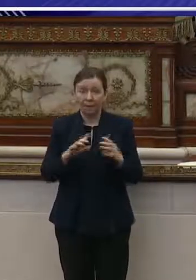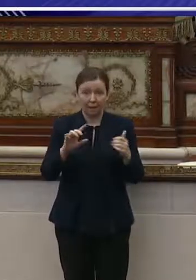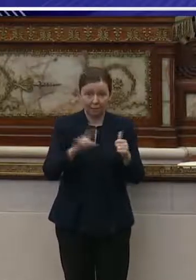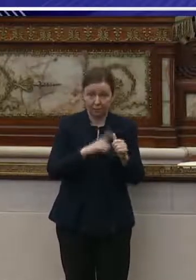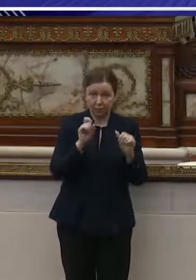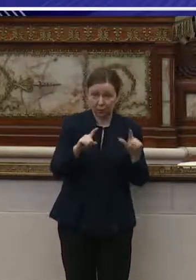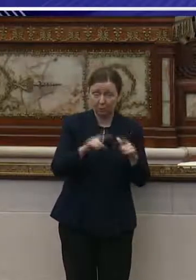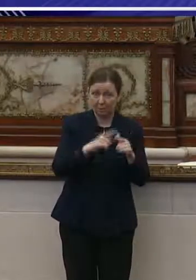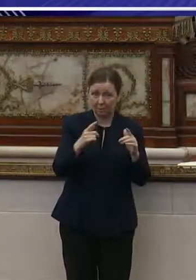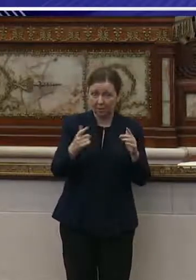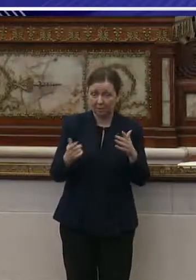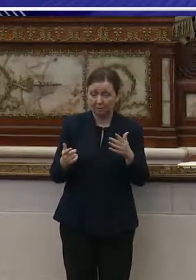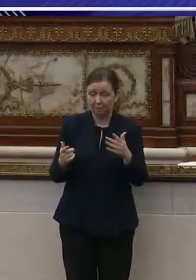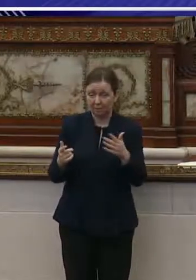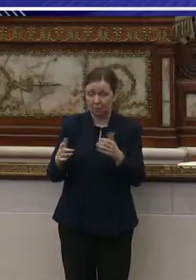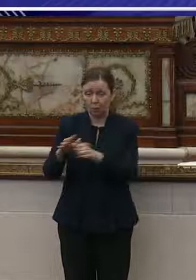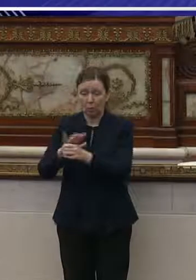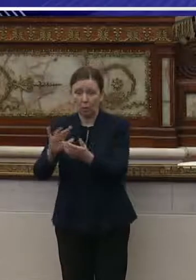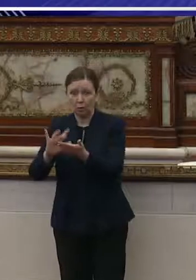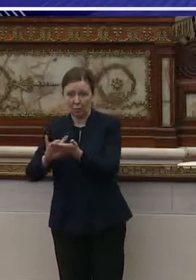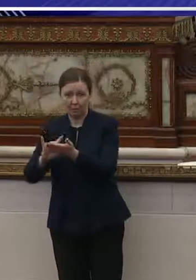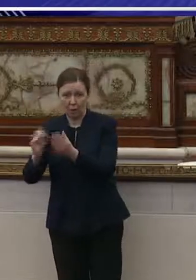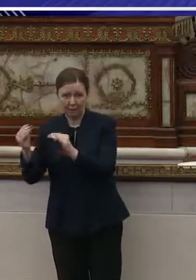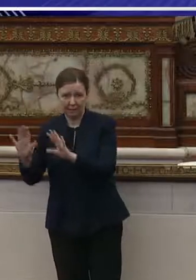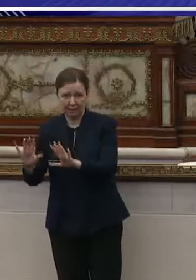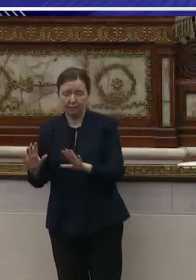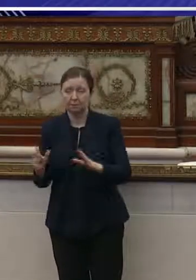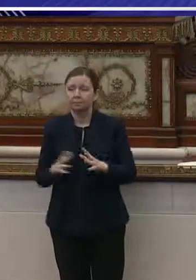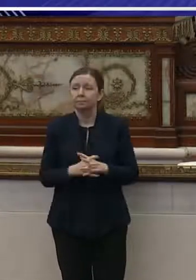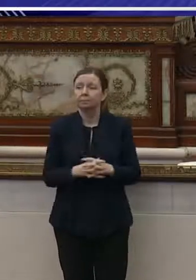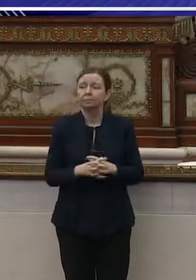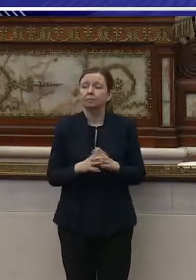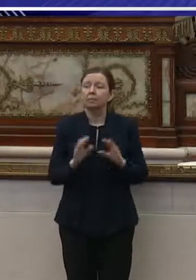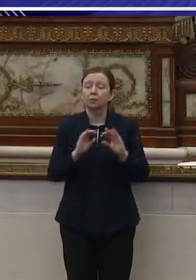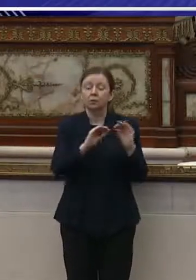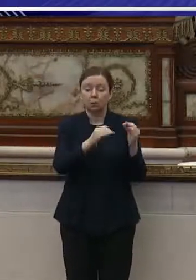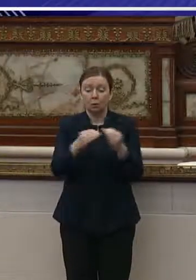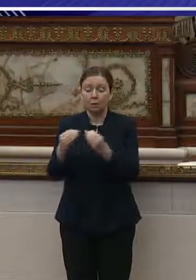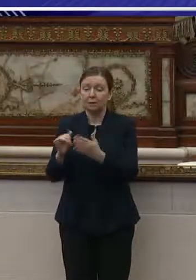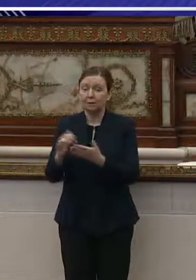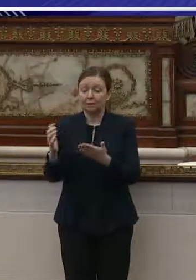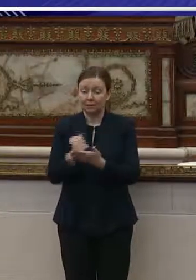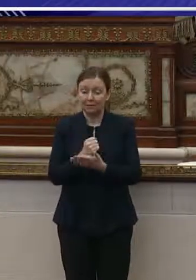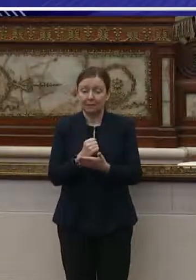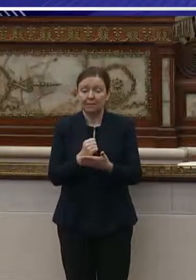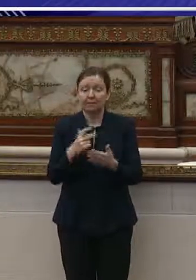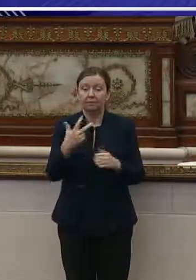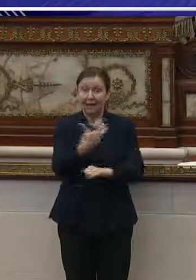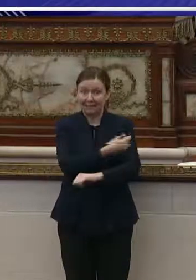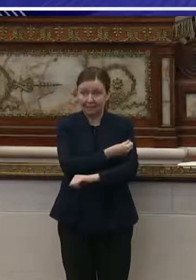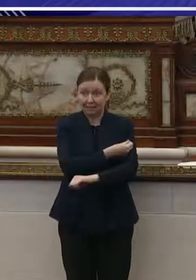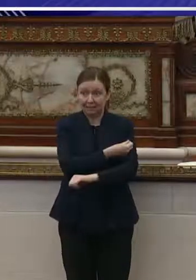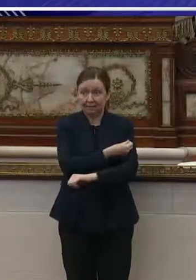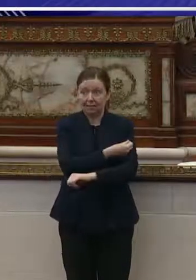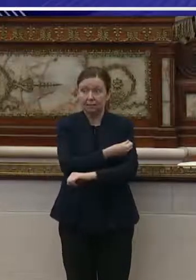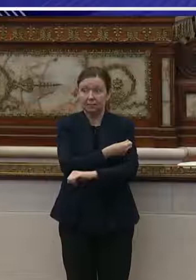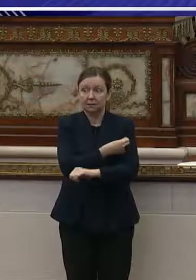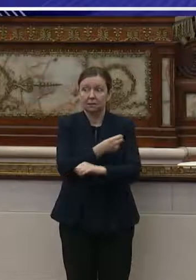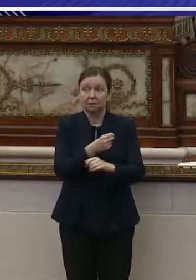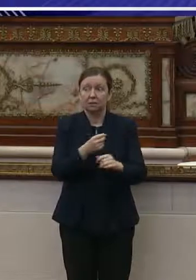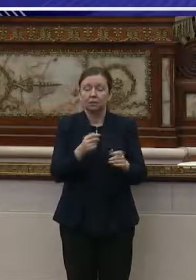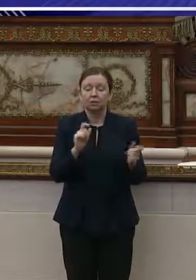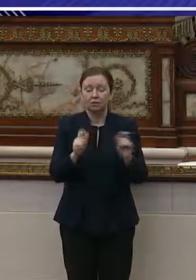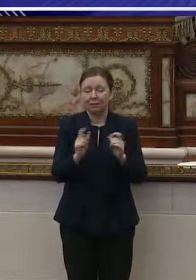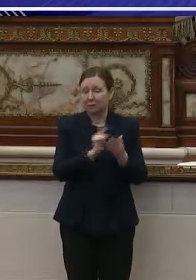question, and then we can go back to the local community pharmacies. So the organizations that receive vaccine changes week to